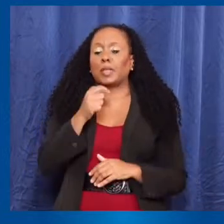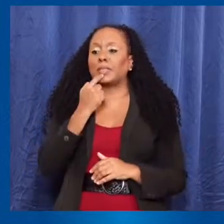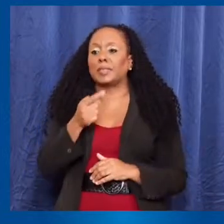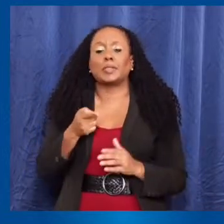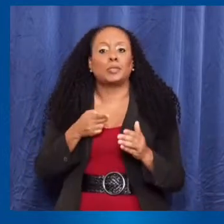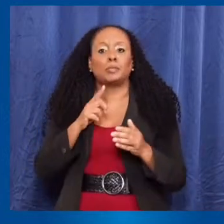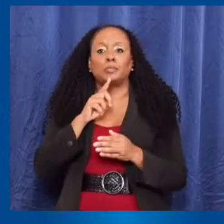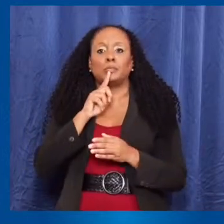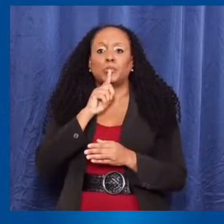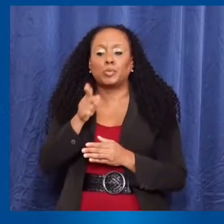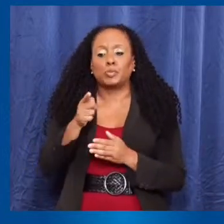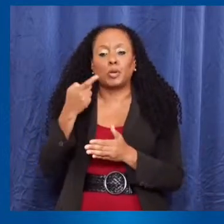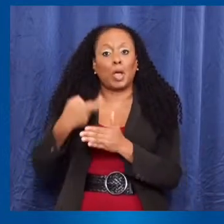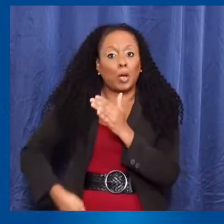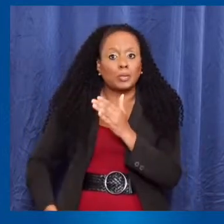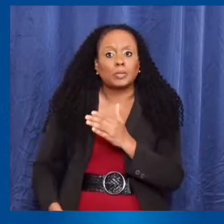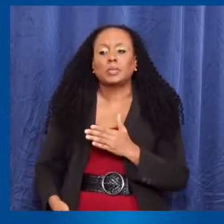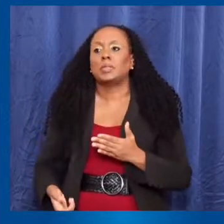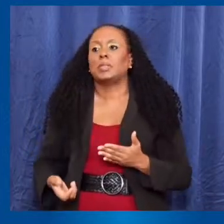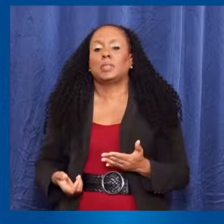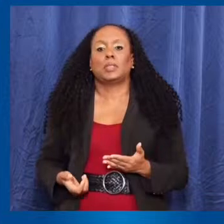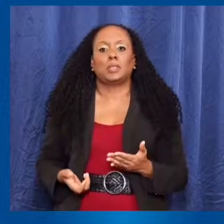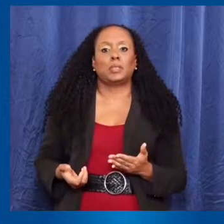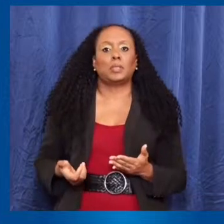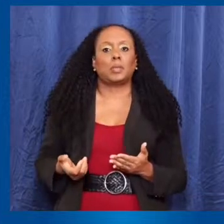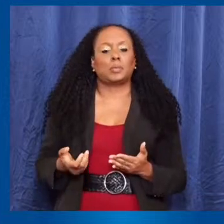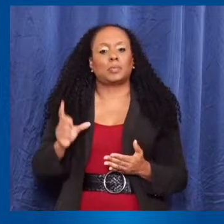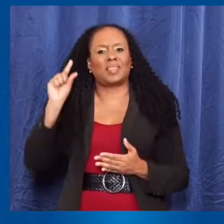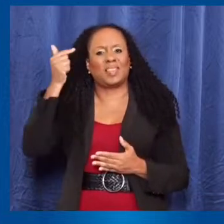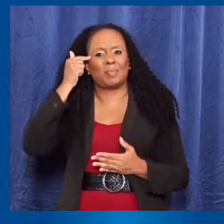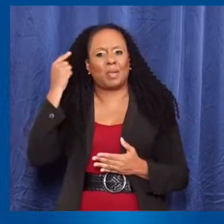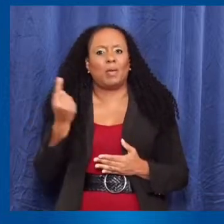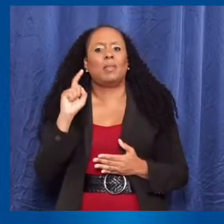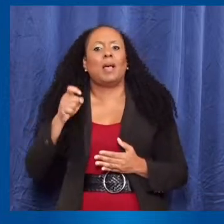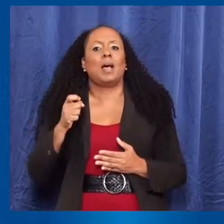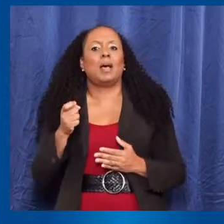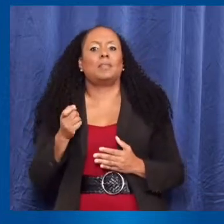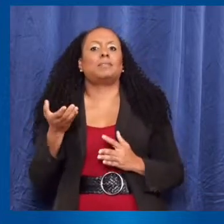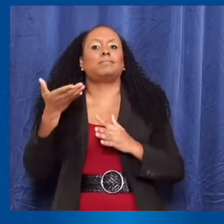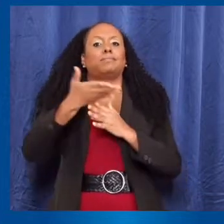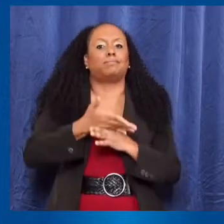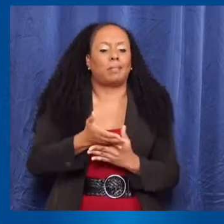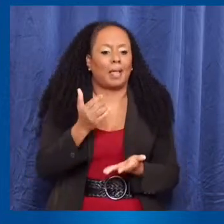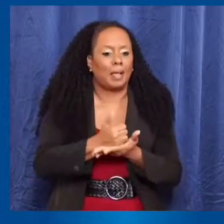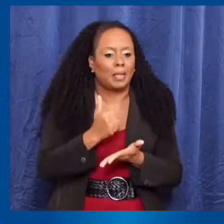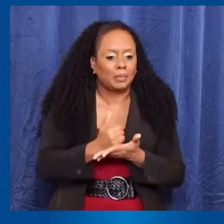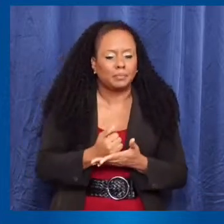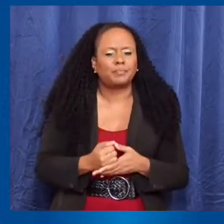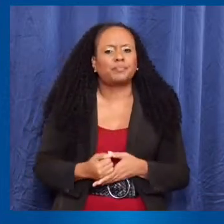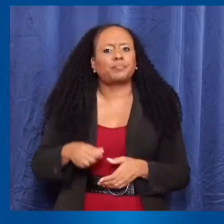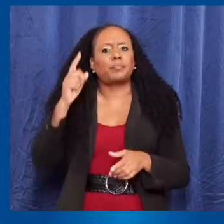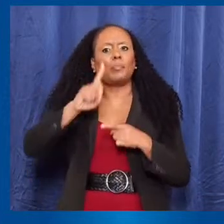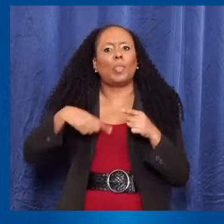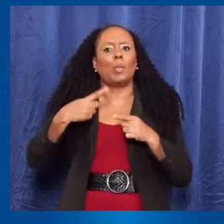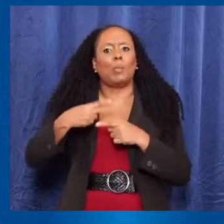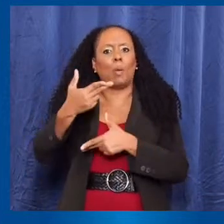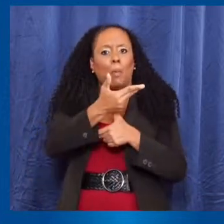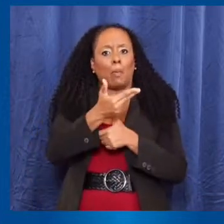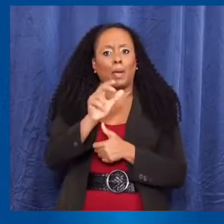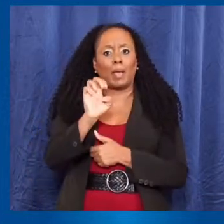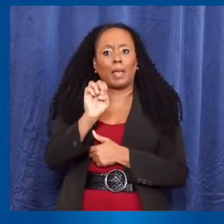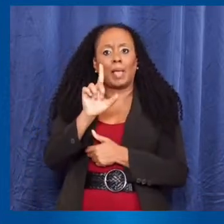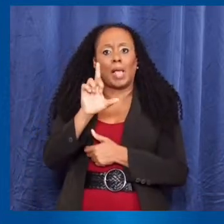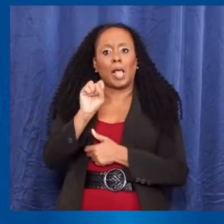capable of stepping in to do a lot of the reconstruction. In Elsa's case, 90% of the houses that were